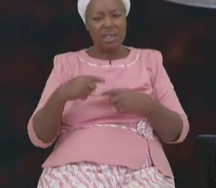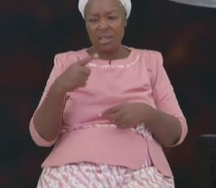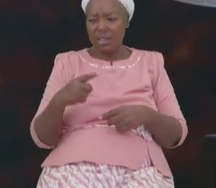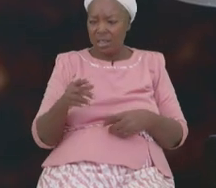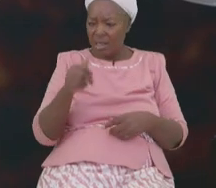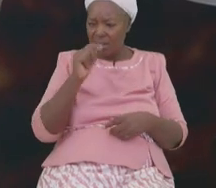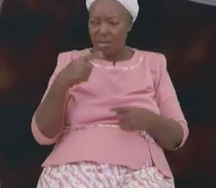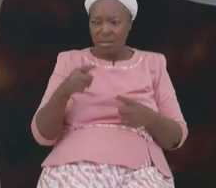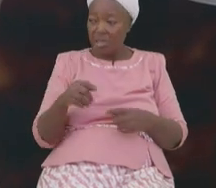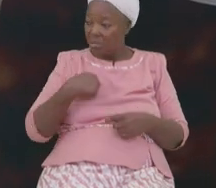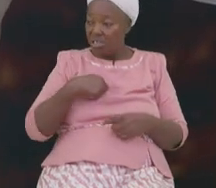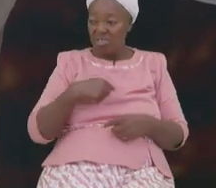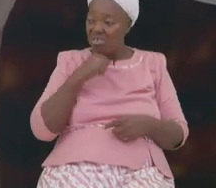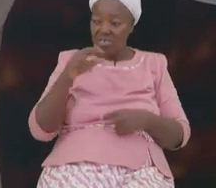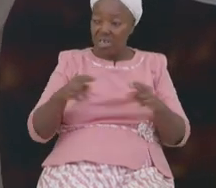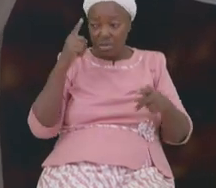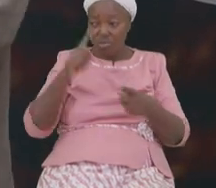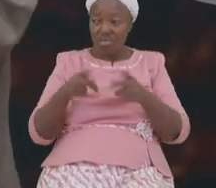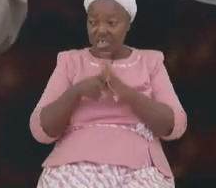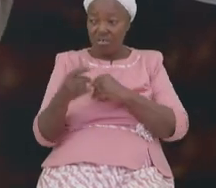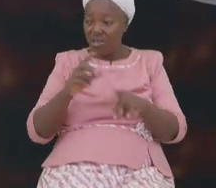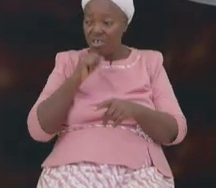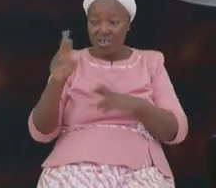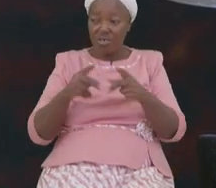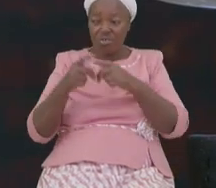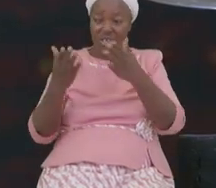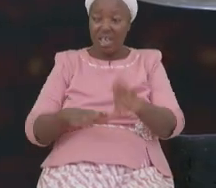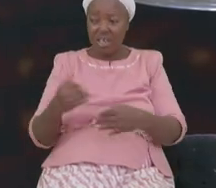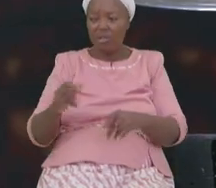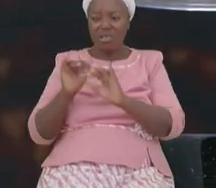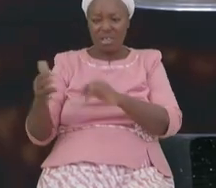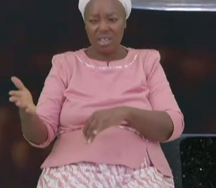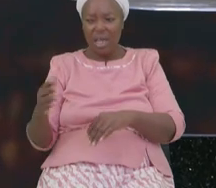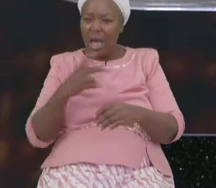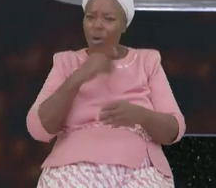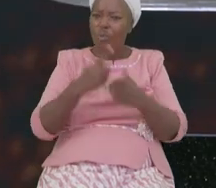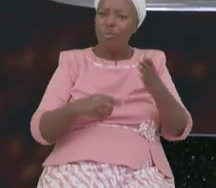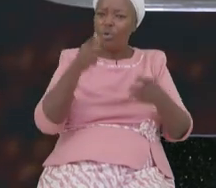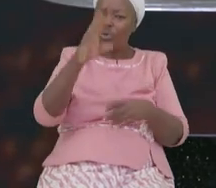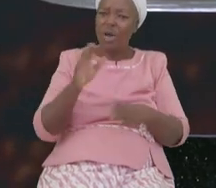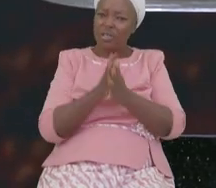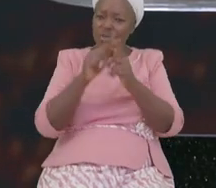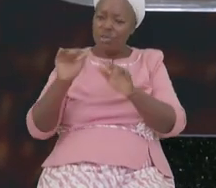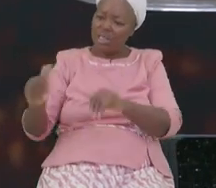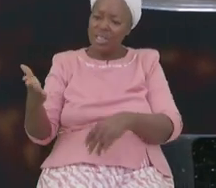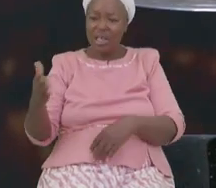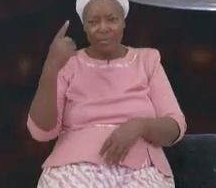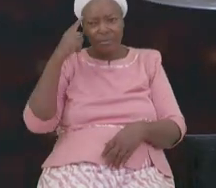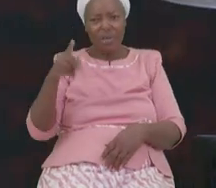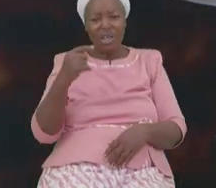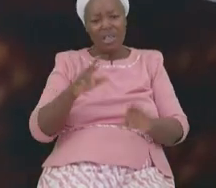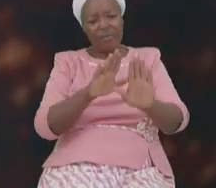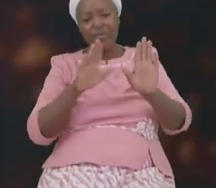taking you home now, stay there. And then what he's told you to stay there for, the